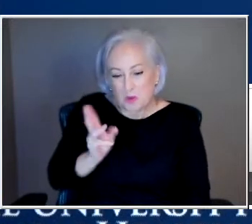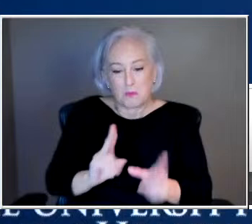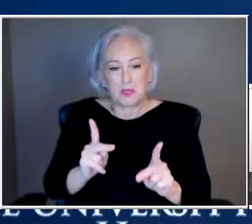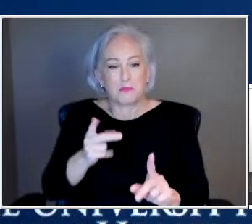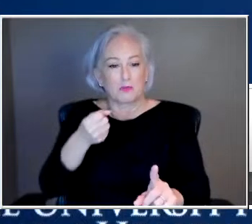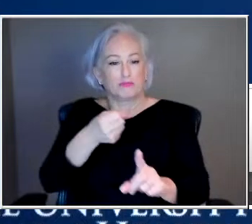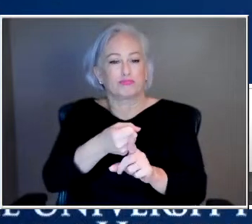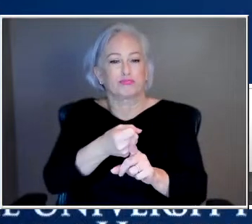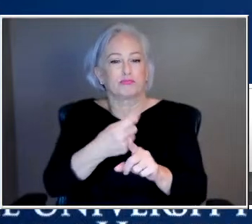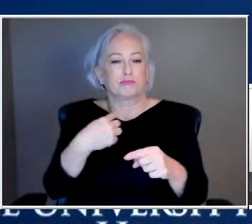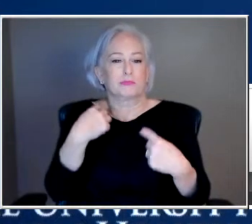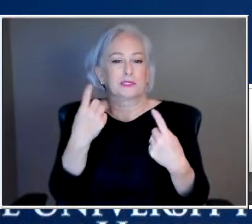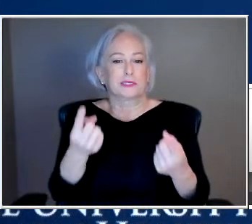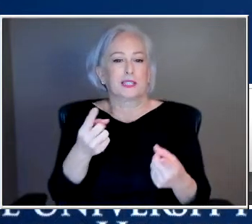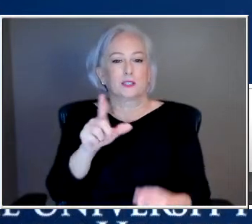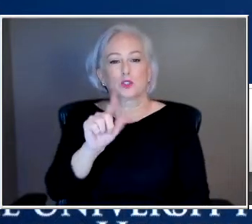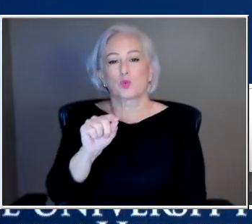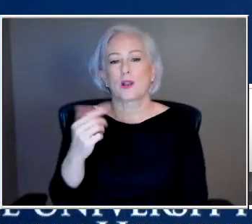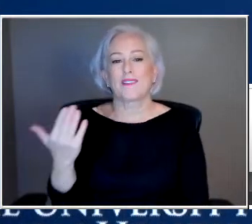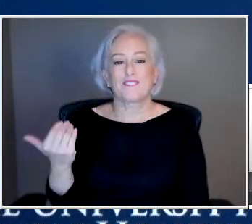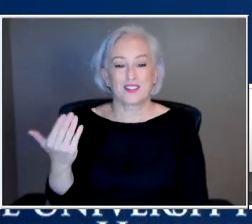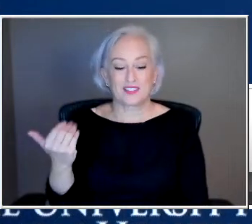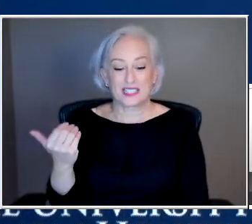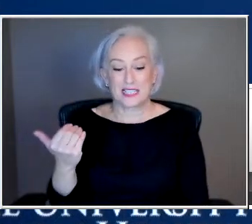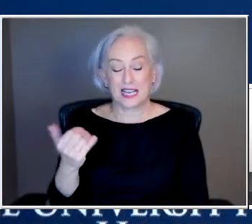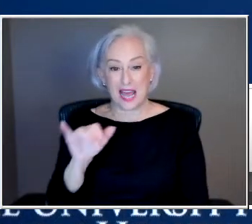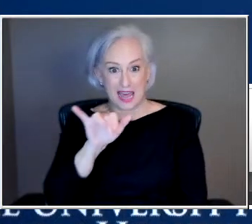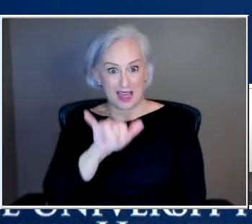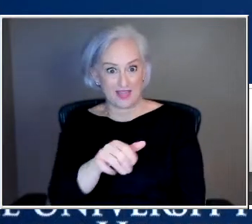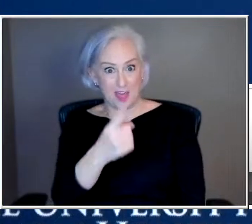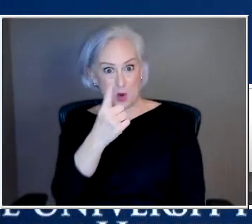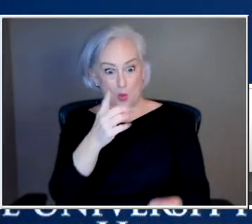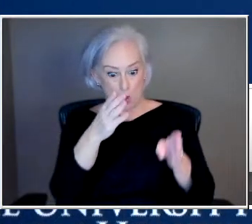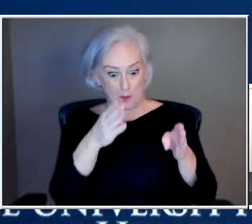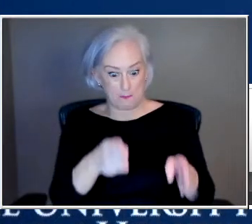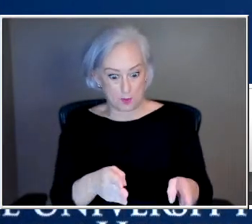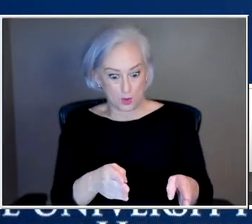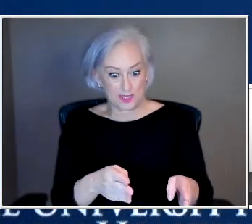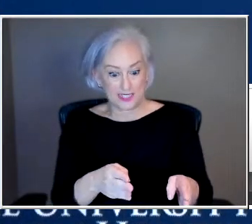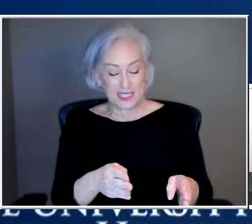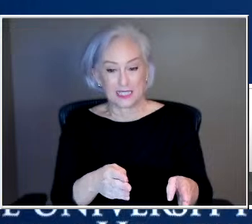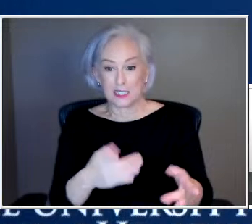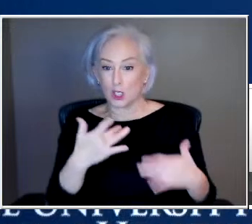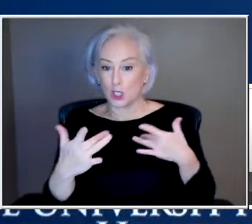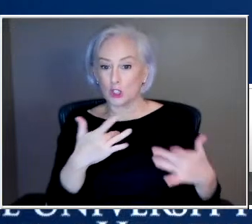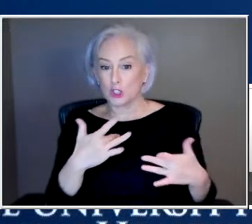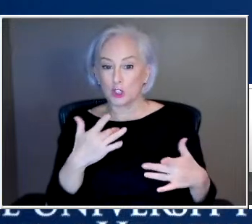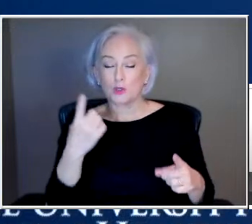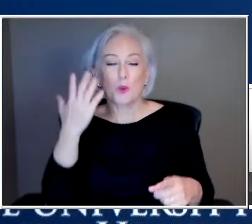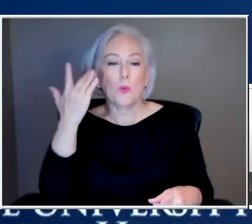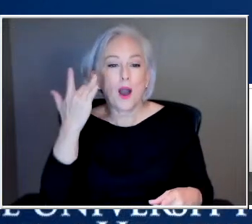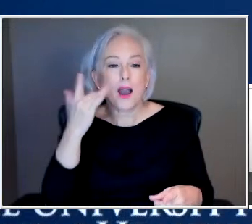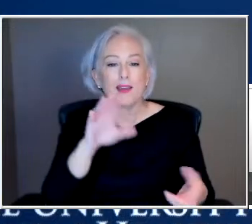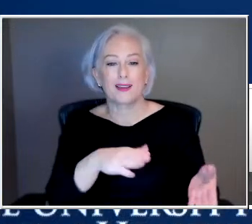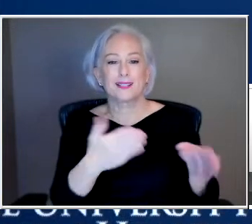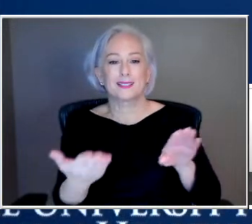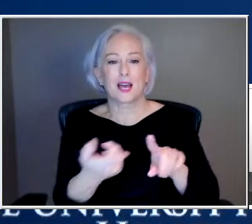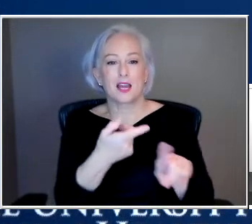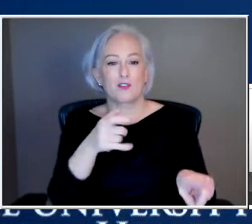case is of particular concern because a patient actually died of it, but we would say that that patient did have